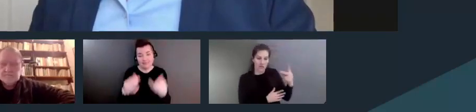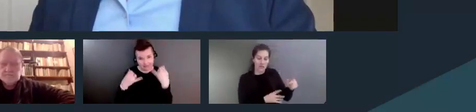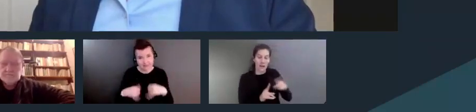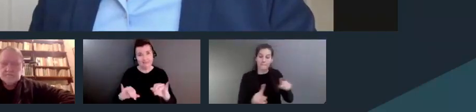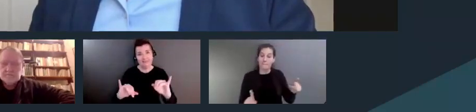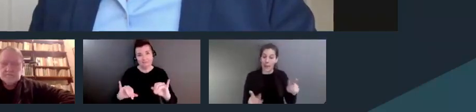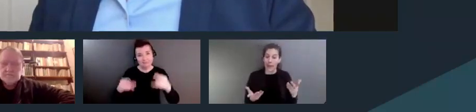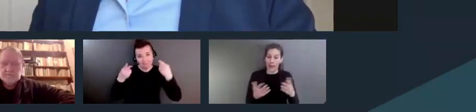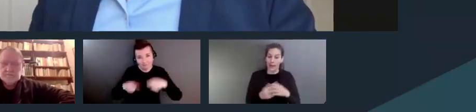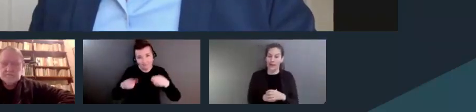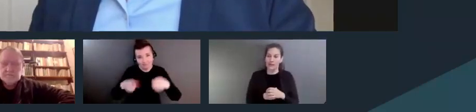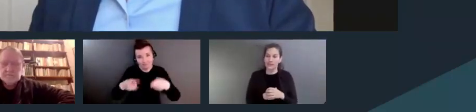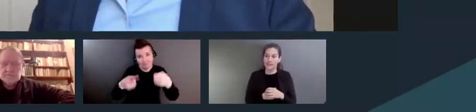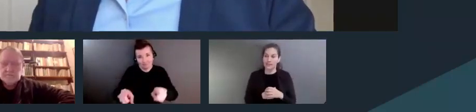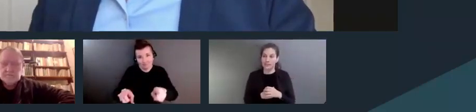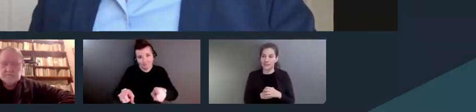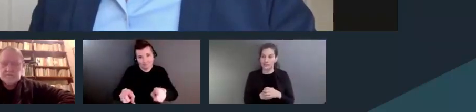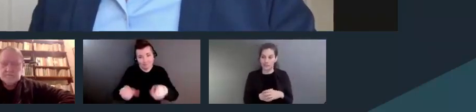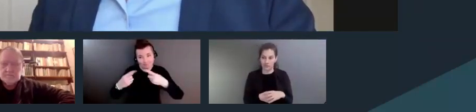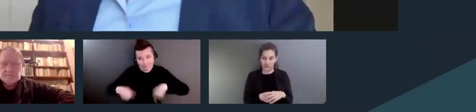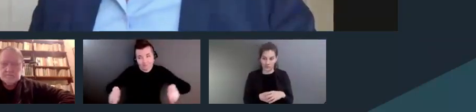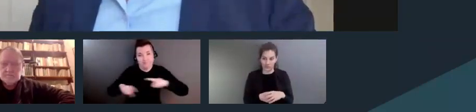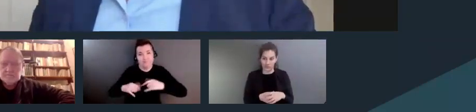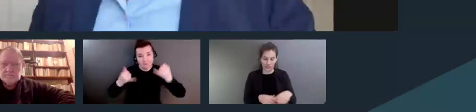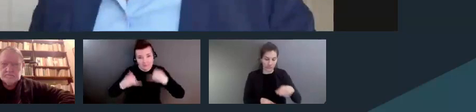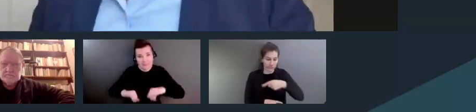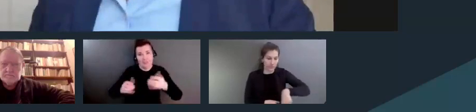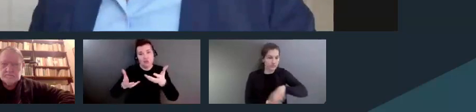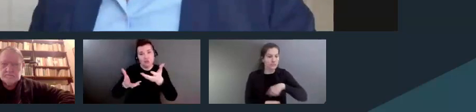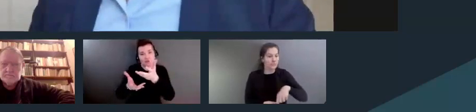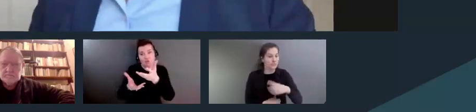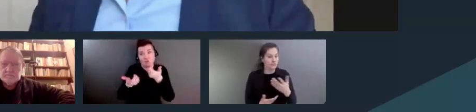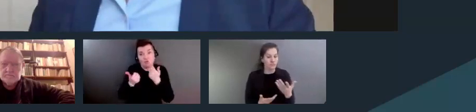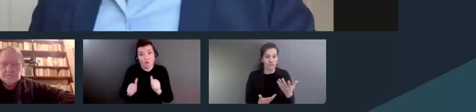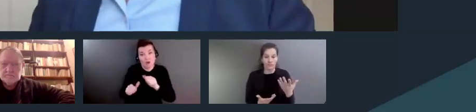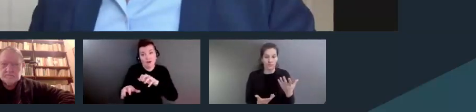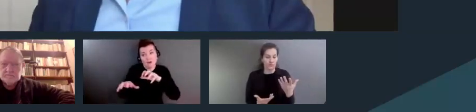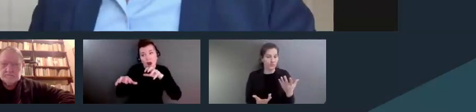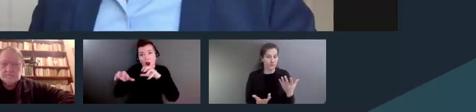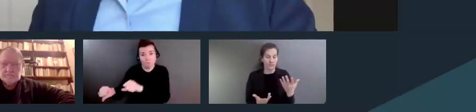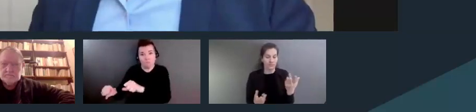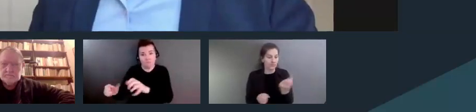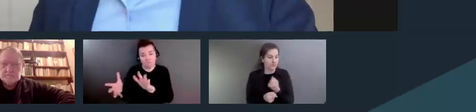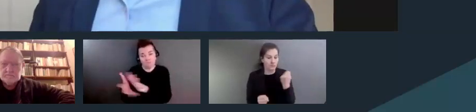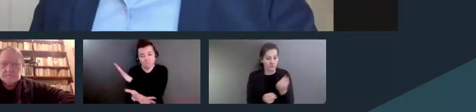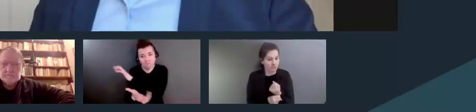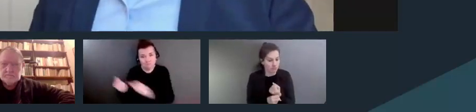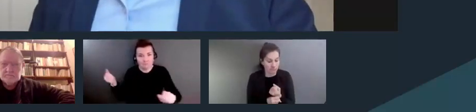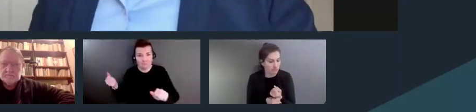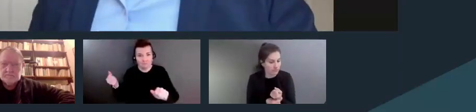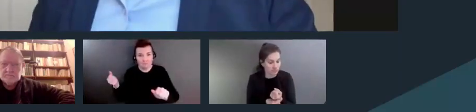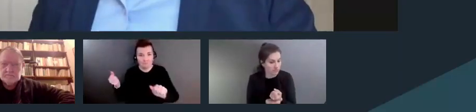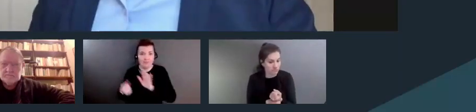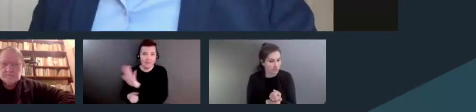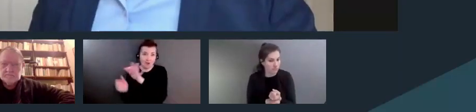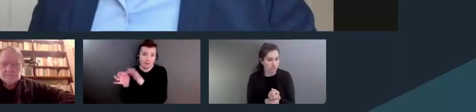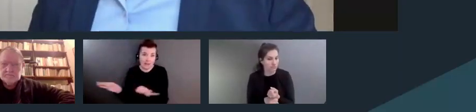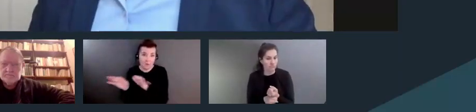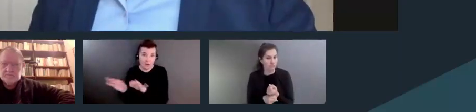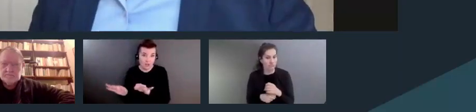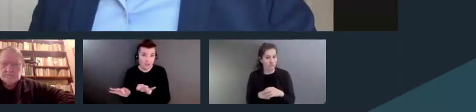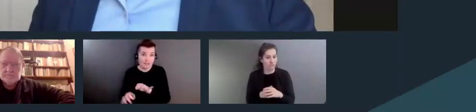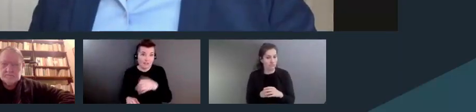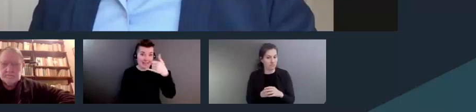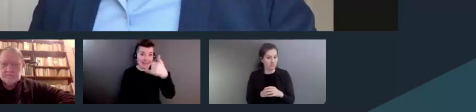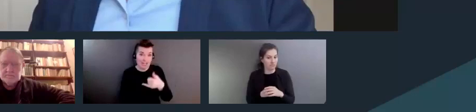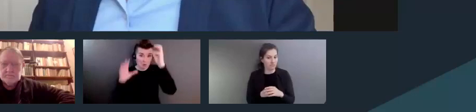is what we're trying to do to the Inuit language in Nunavut. That's a word used by the Inuit president. And why white people ought